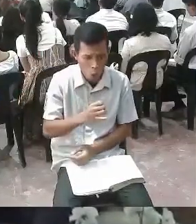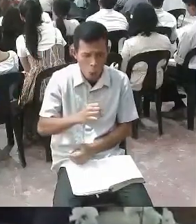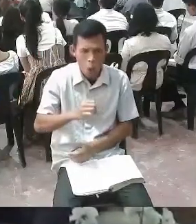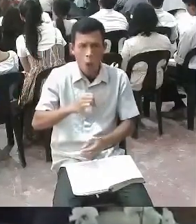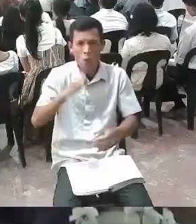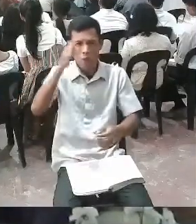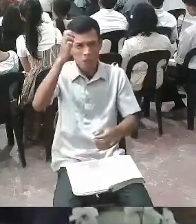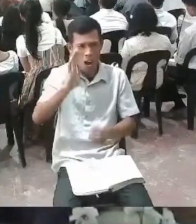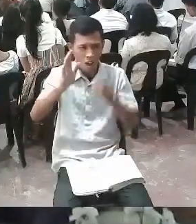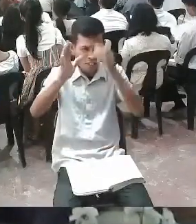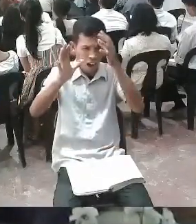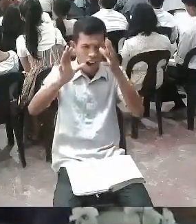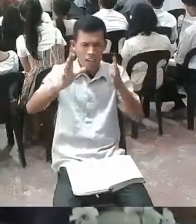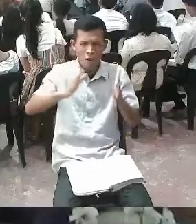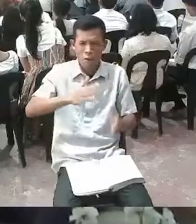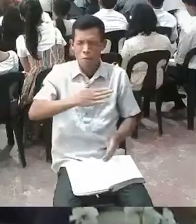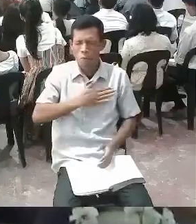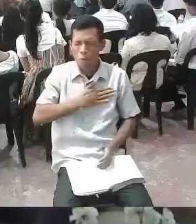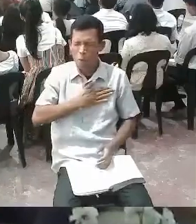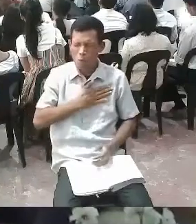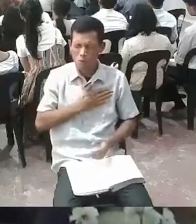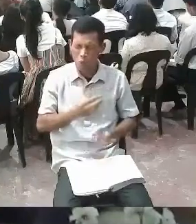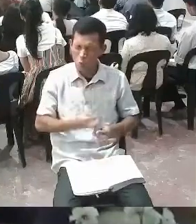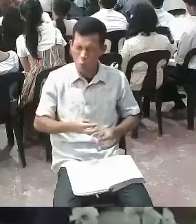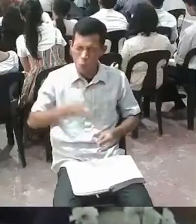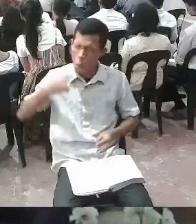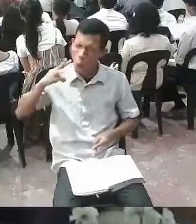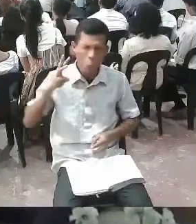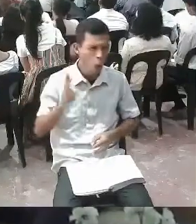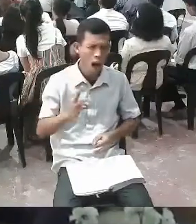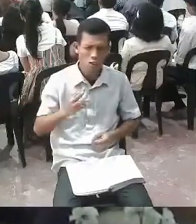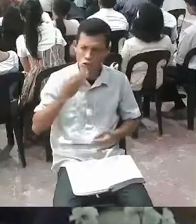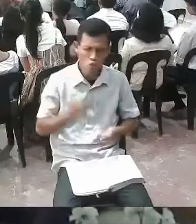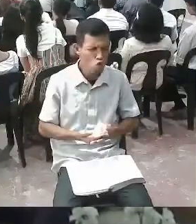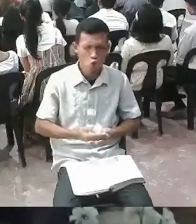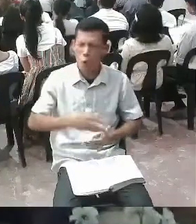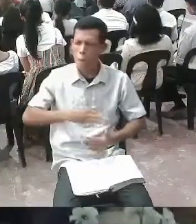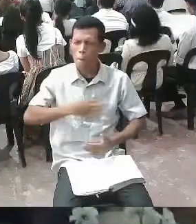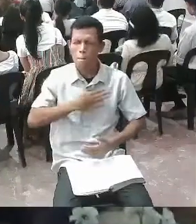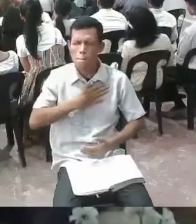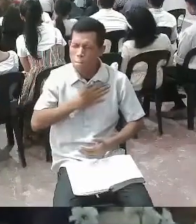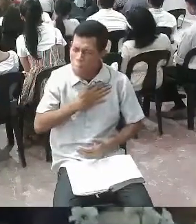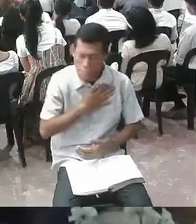I am well pleased."